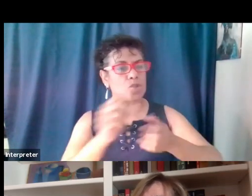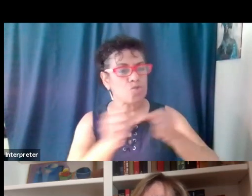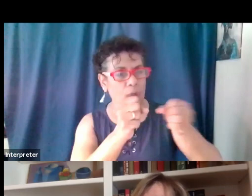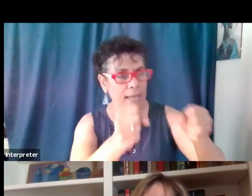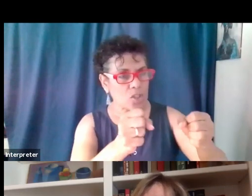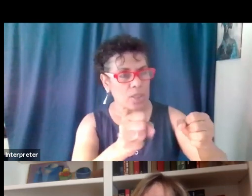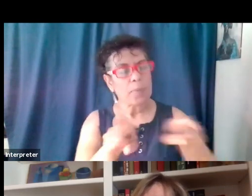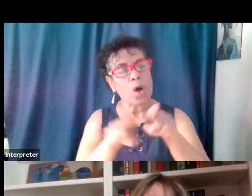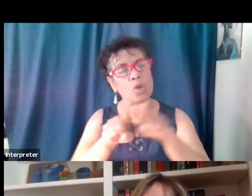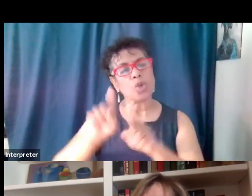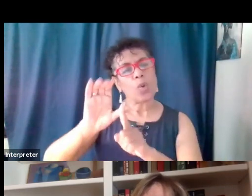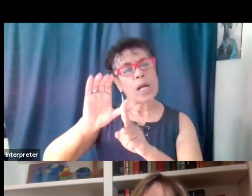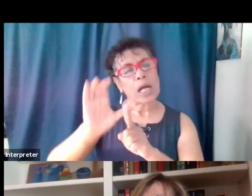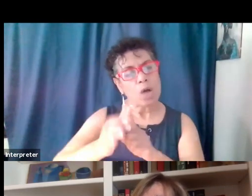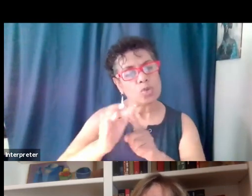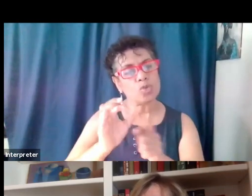it's cultural change.